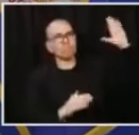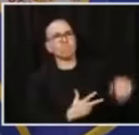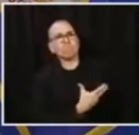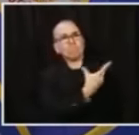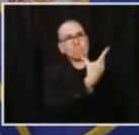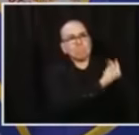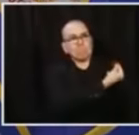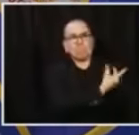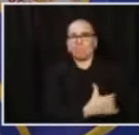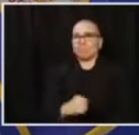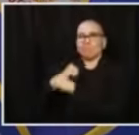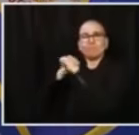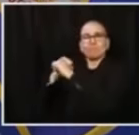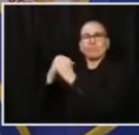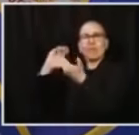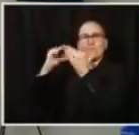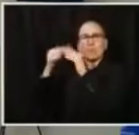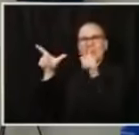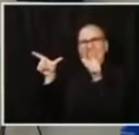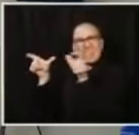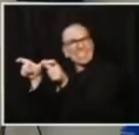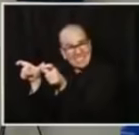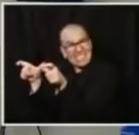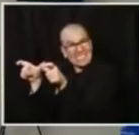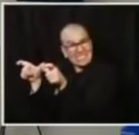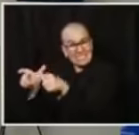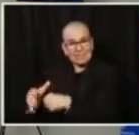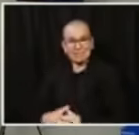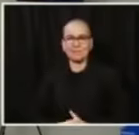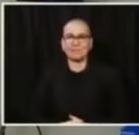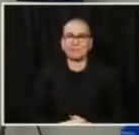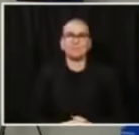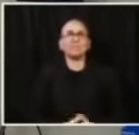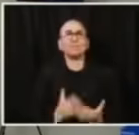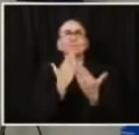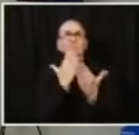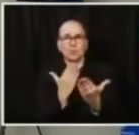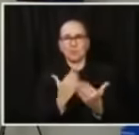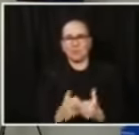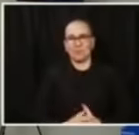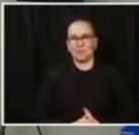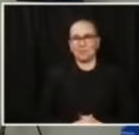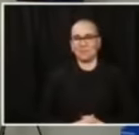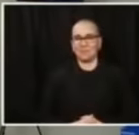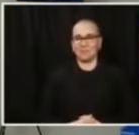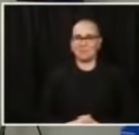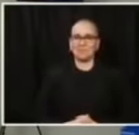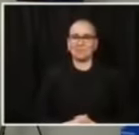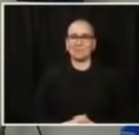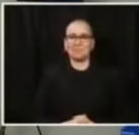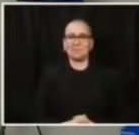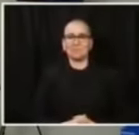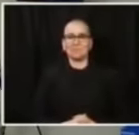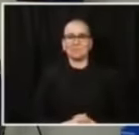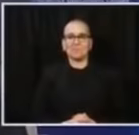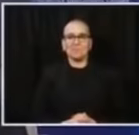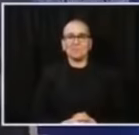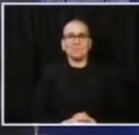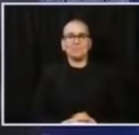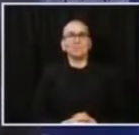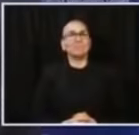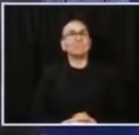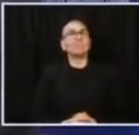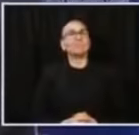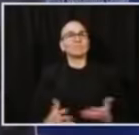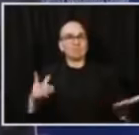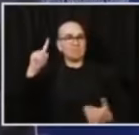pandemic. Thank you. Well, thank you,